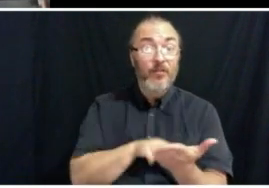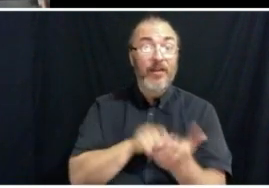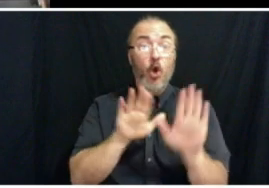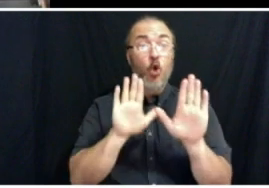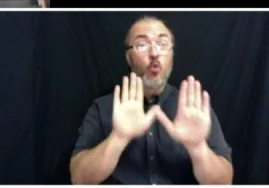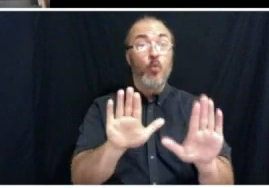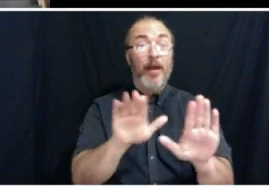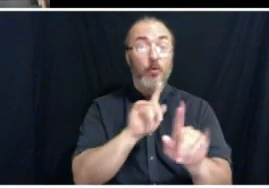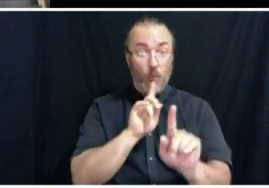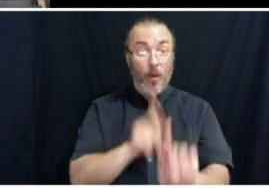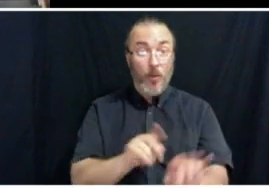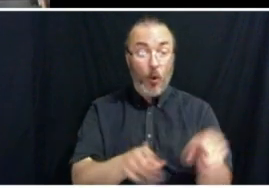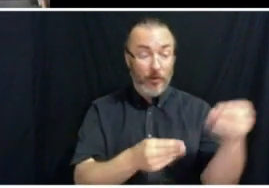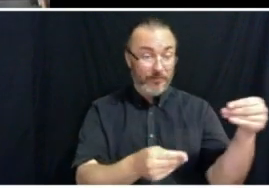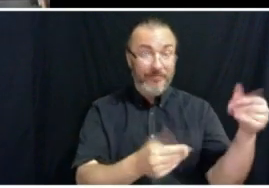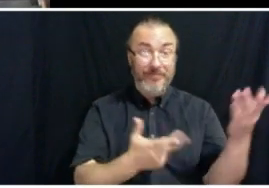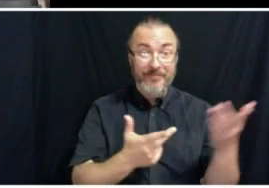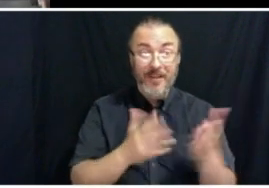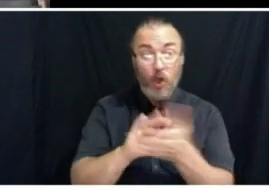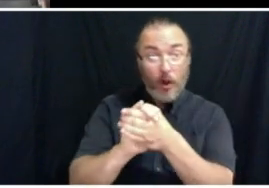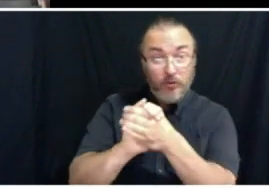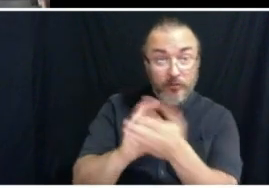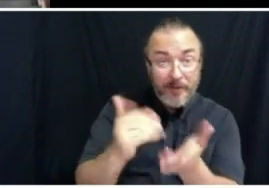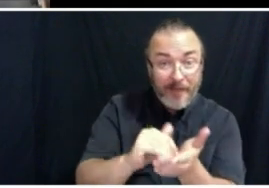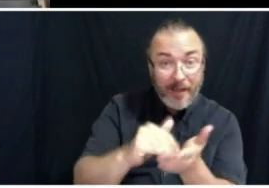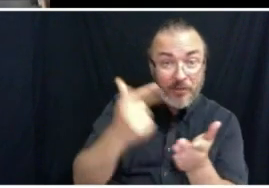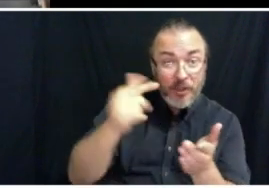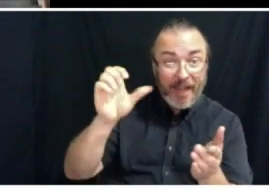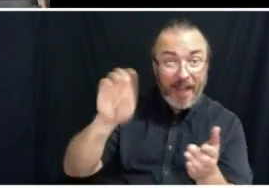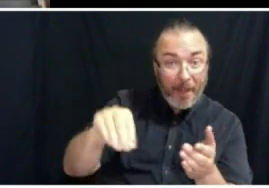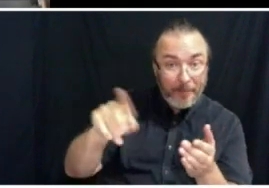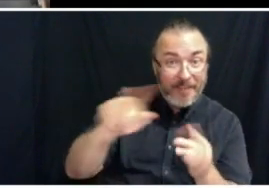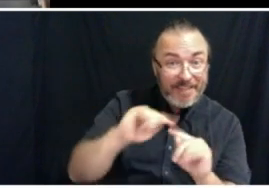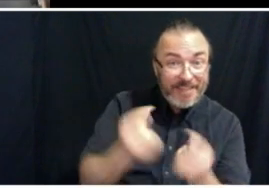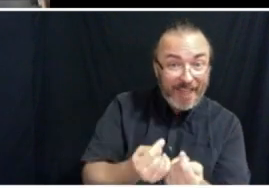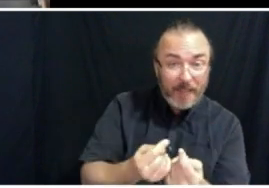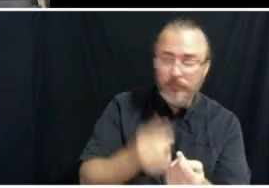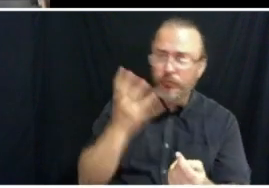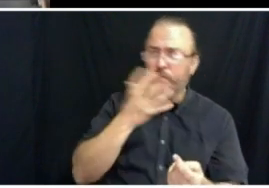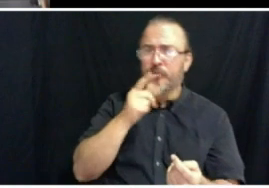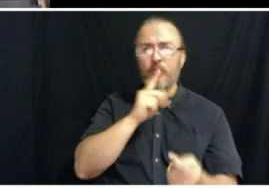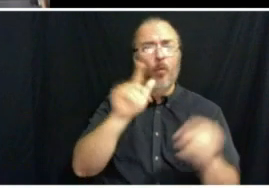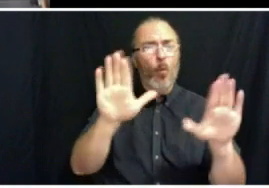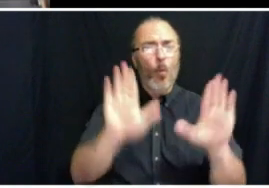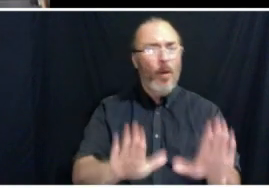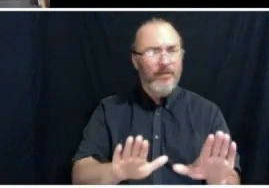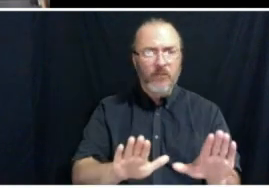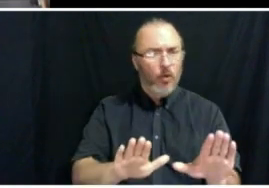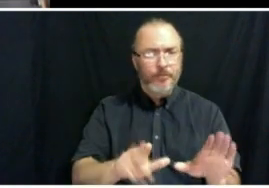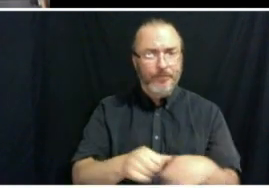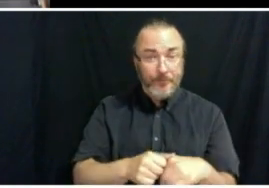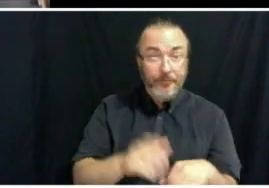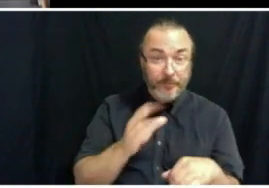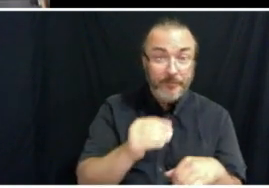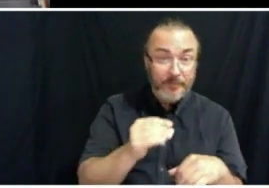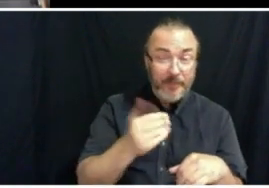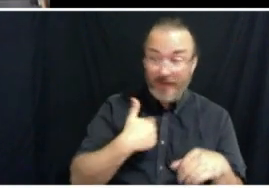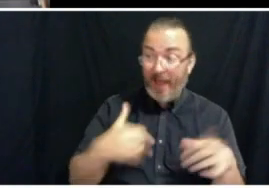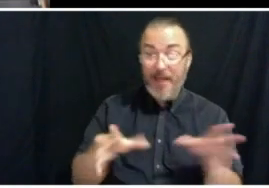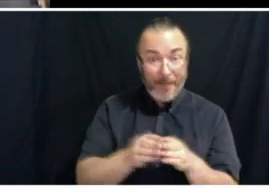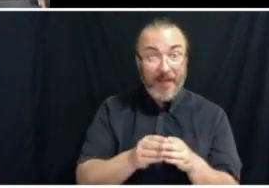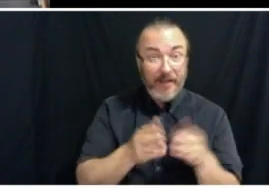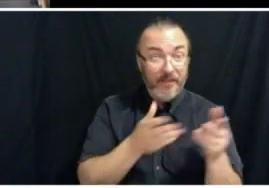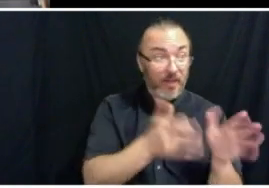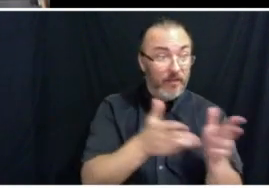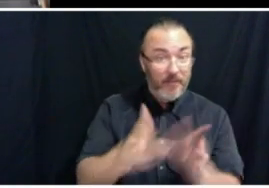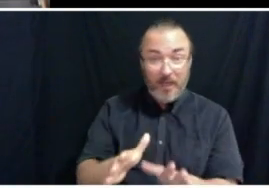to the Global Education Monitoring Report team. This is a fabulous piece of work. And we have held a meeting, which is another thing